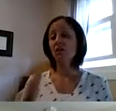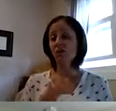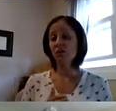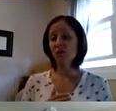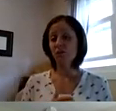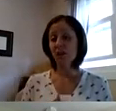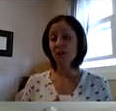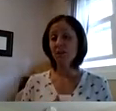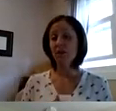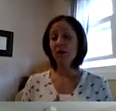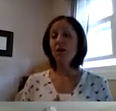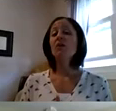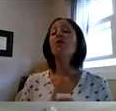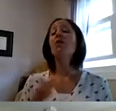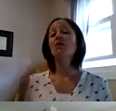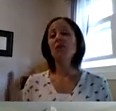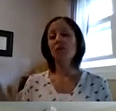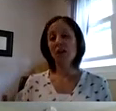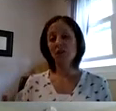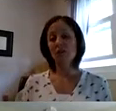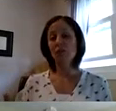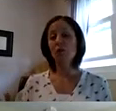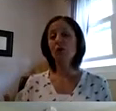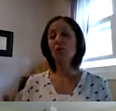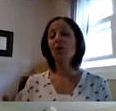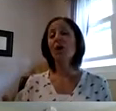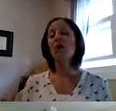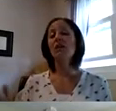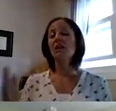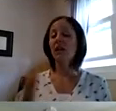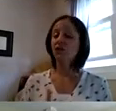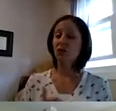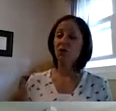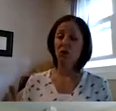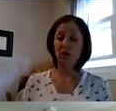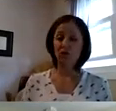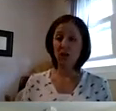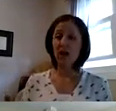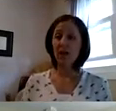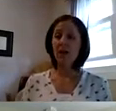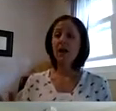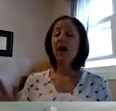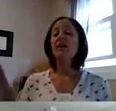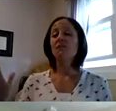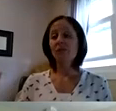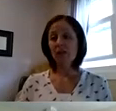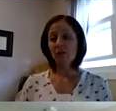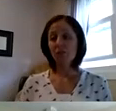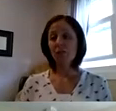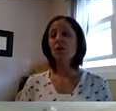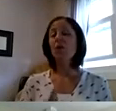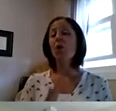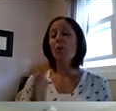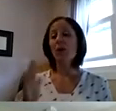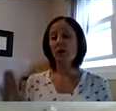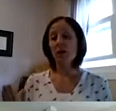closes on June 15th. Those notifications of award would go out in late June or early July. And then phase